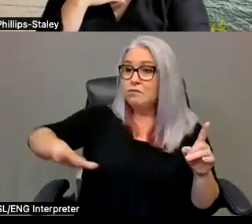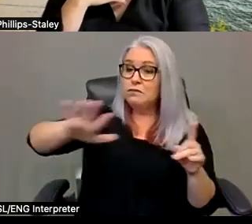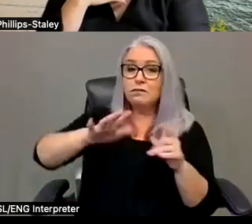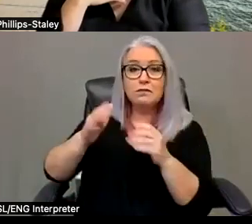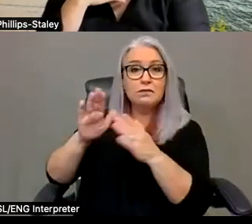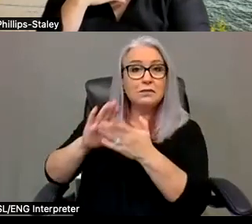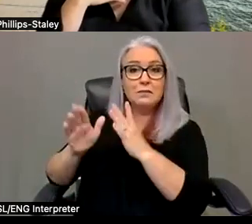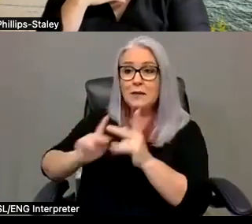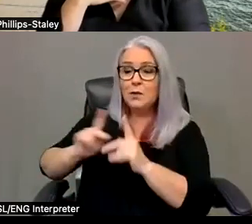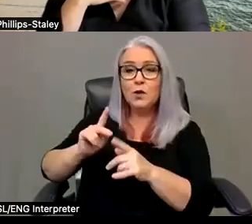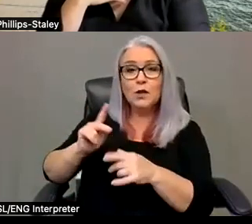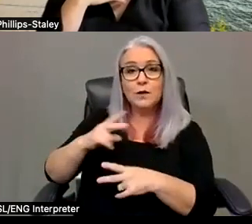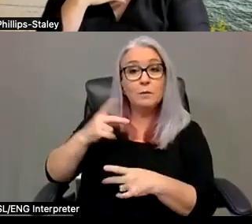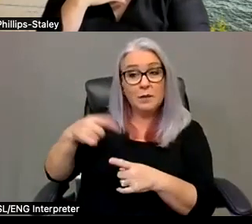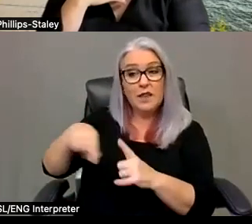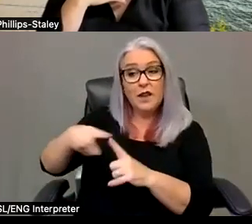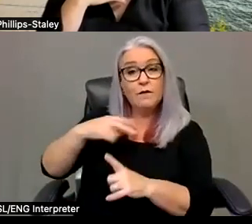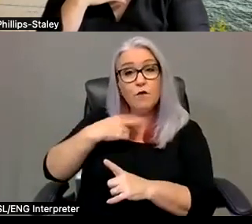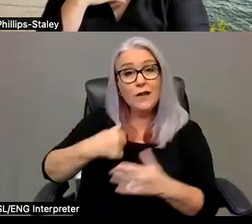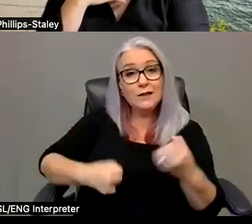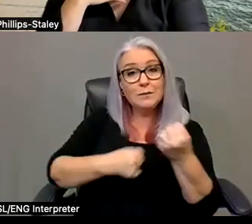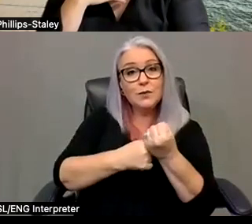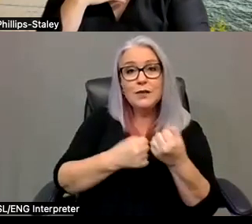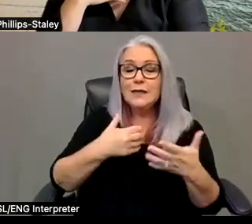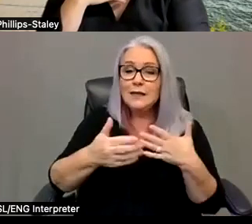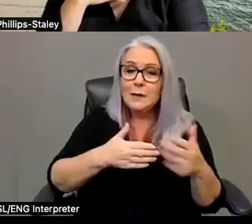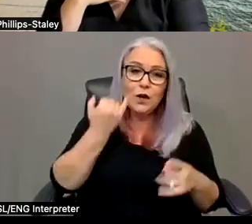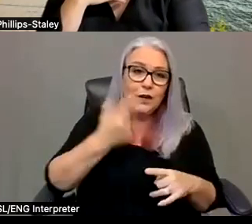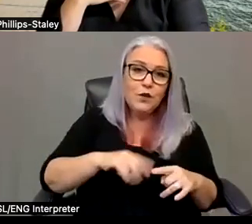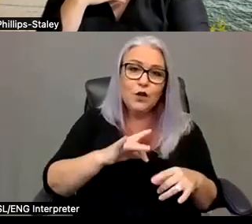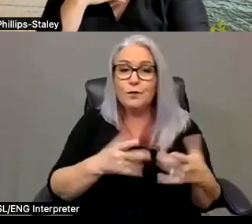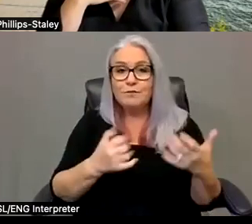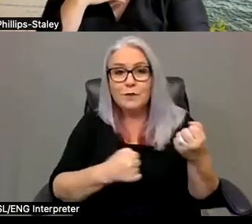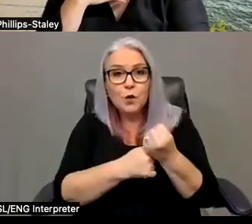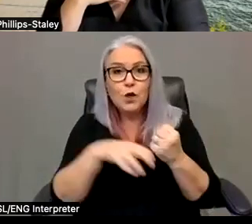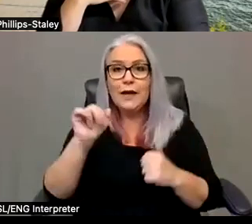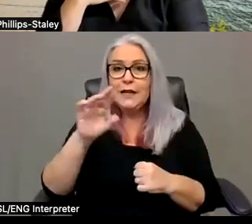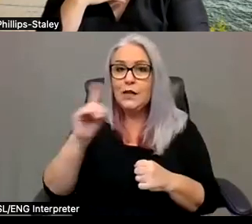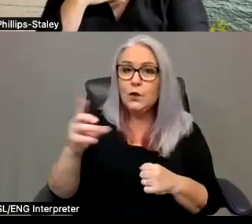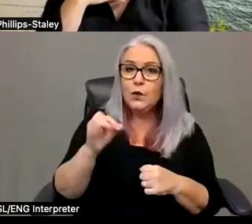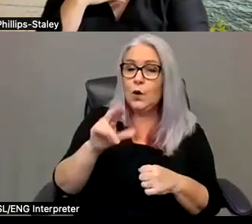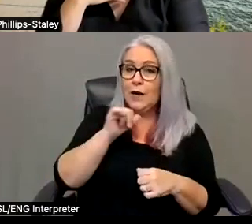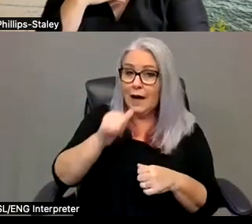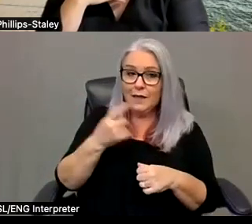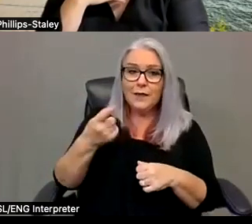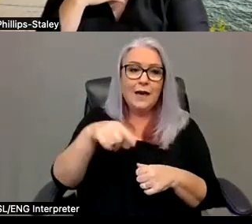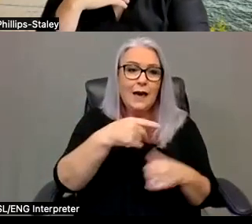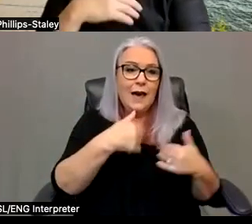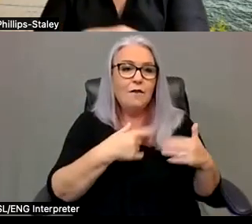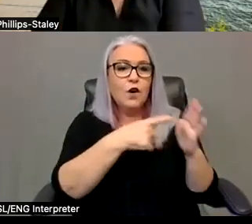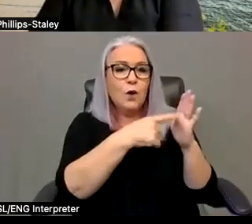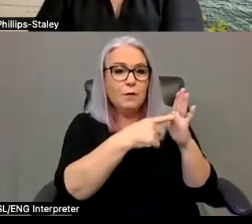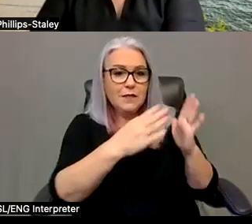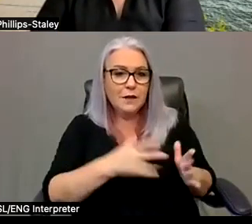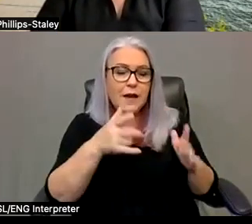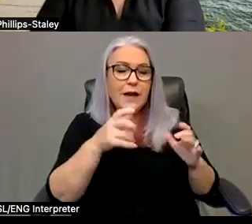so that everyone, whether you were in favor of ADUs or not, or any other issue, feels like they have a representative that's able to